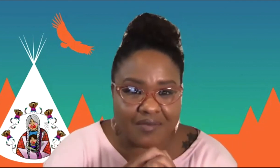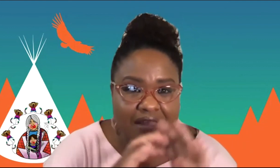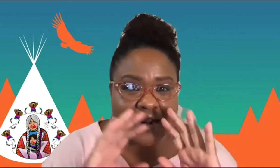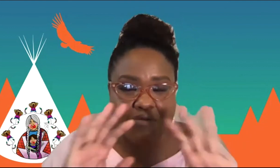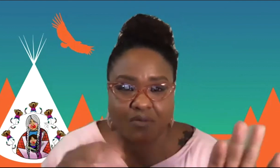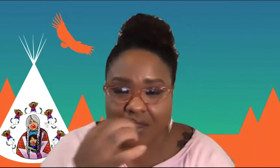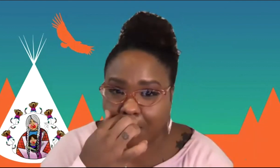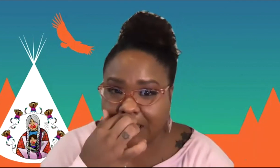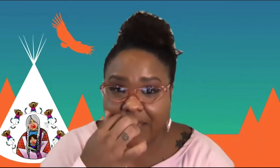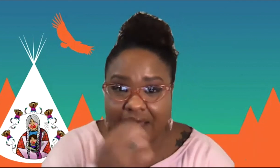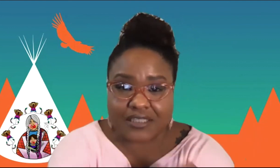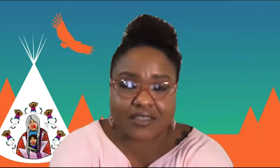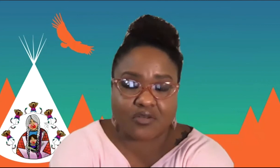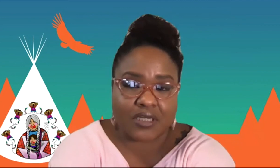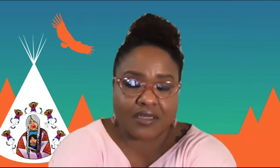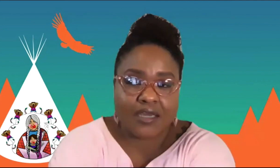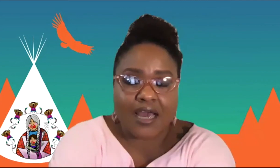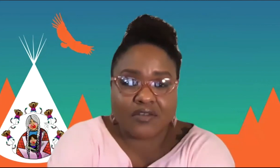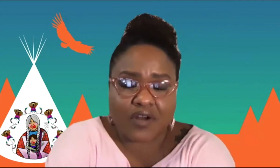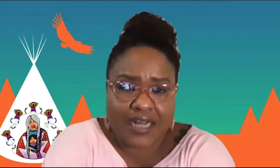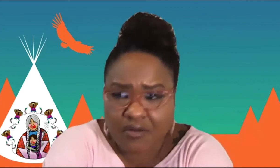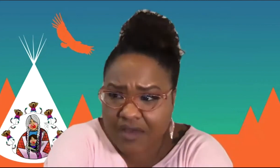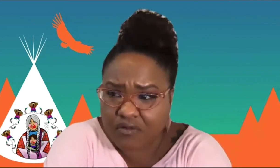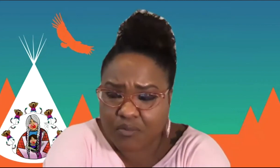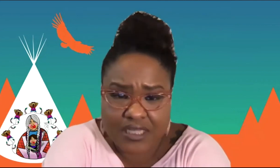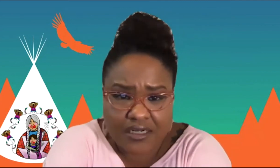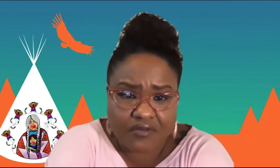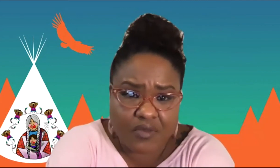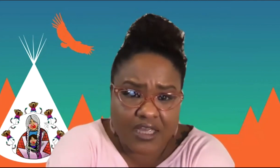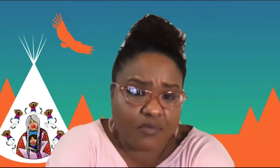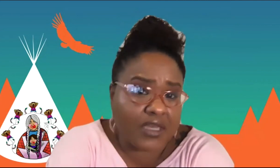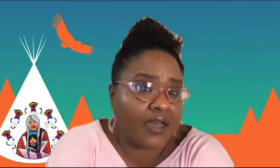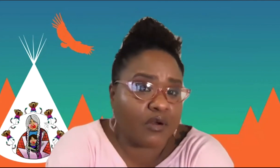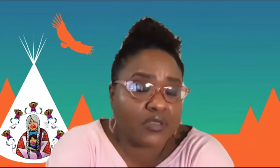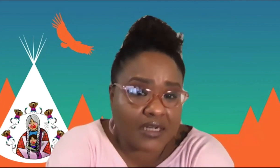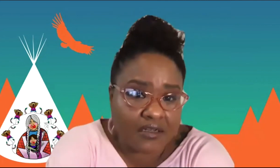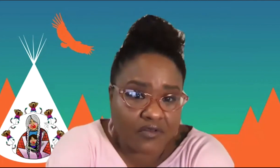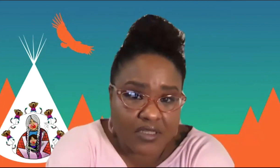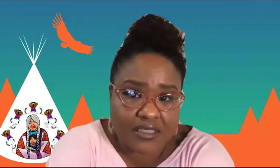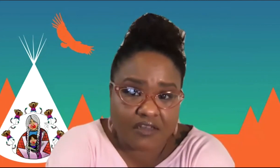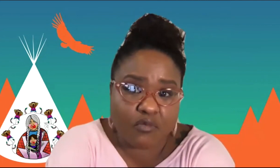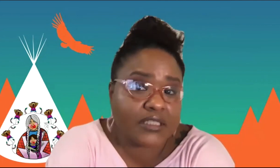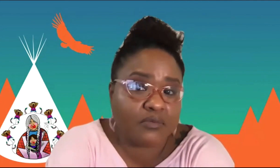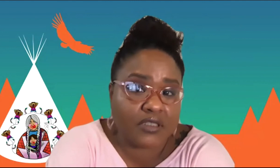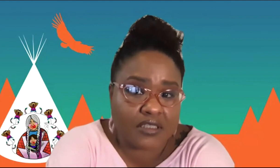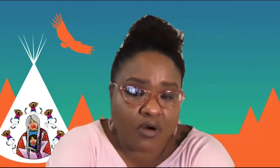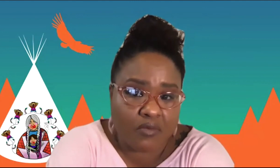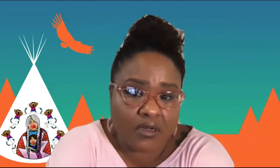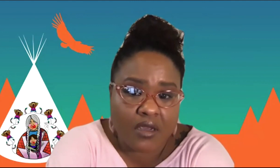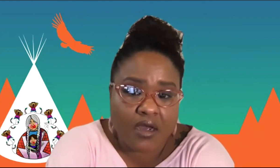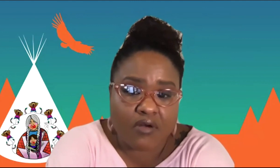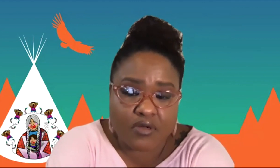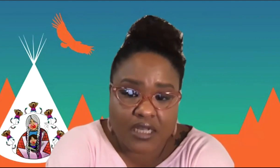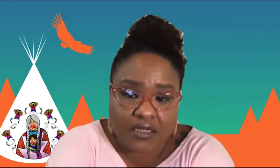them, and then I will moderate the panel next week. As of right now, we have a representative from the FBI, representative from the City of Boise Police